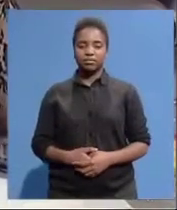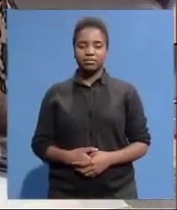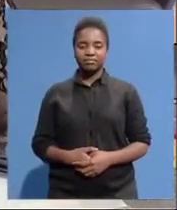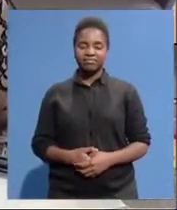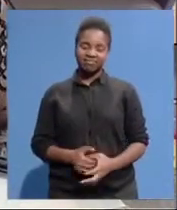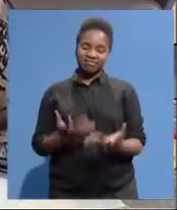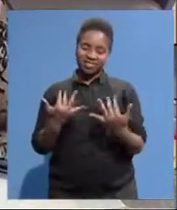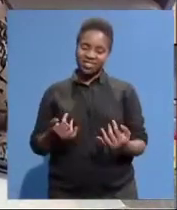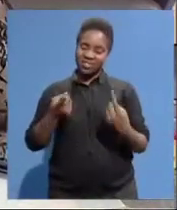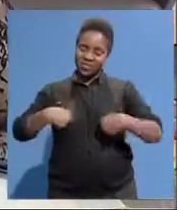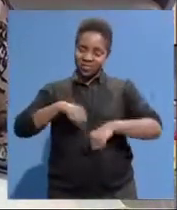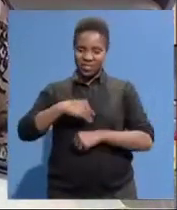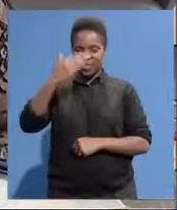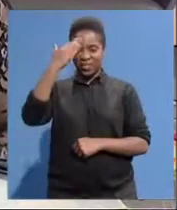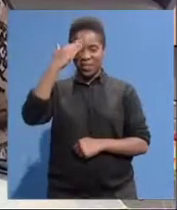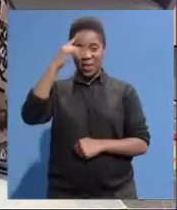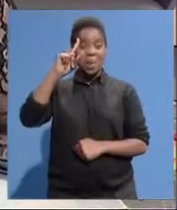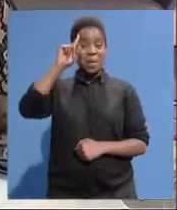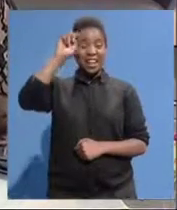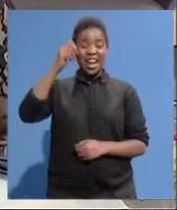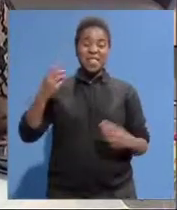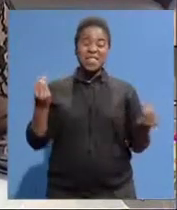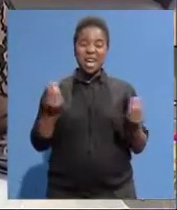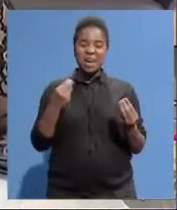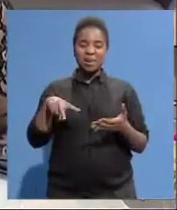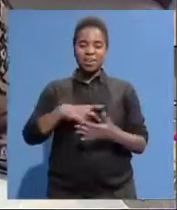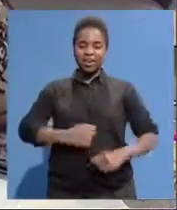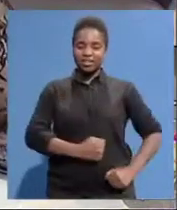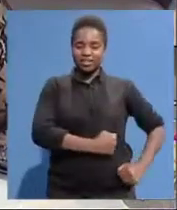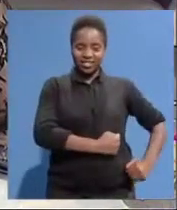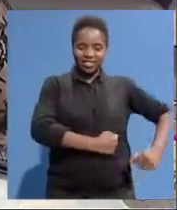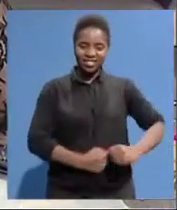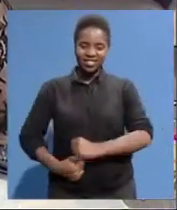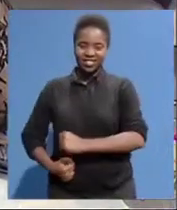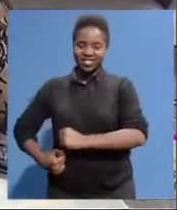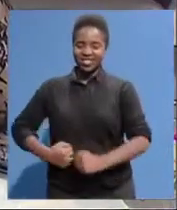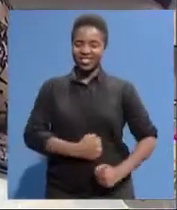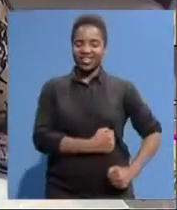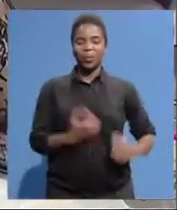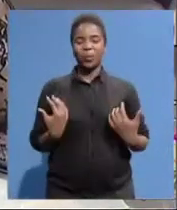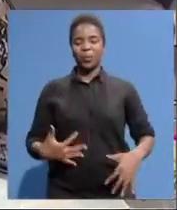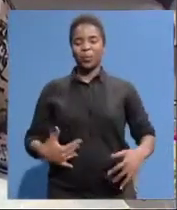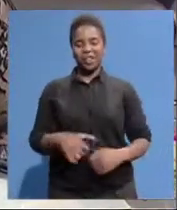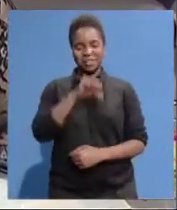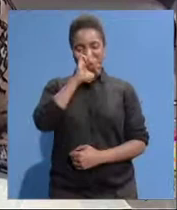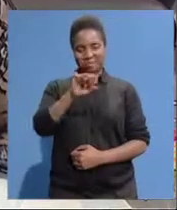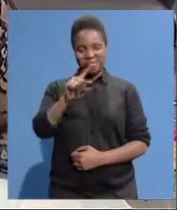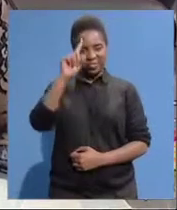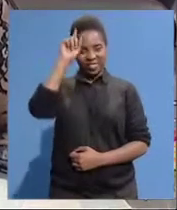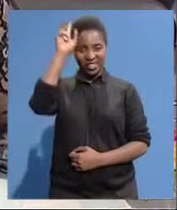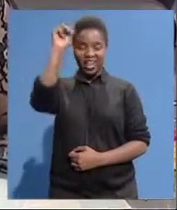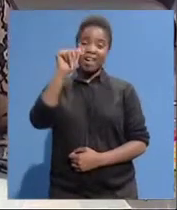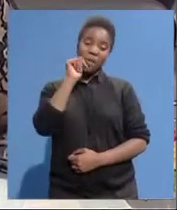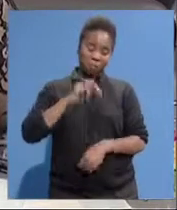By now, we all know Madiba dance. Song, music, and dance are an integral part of African culture. And during the dark days